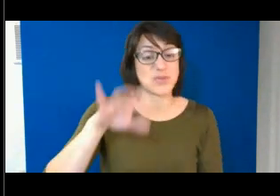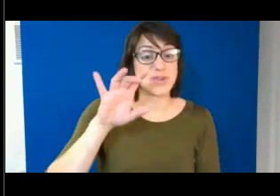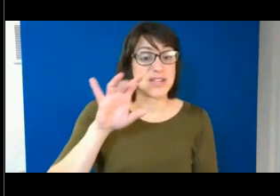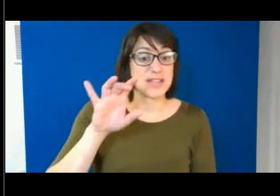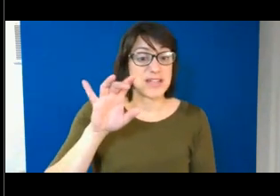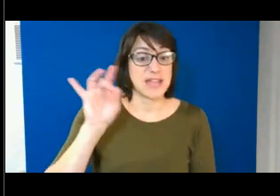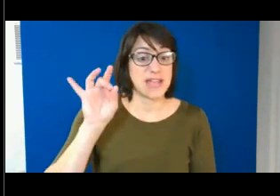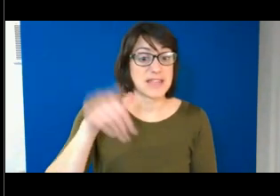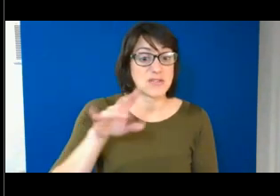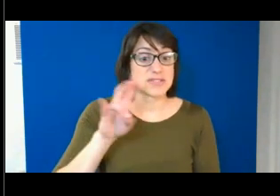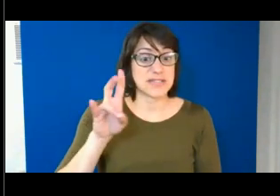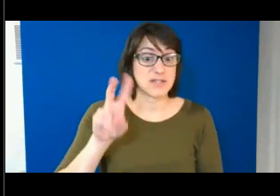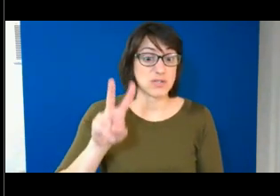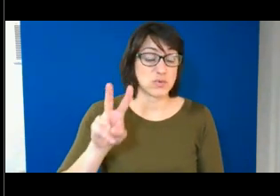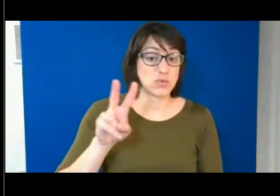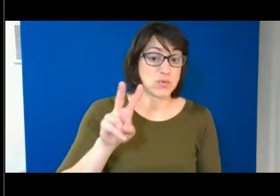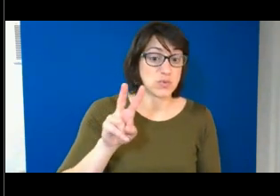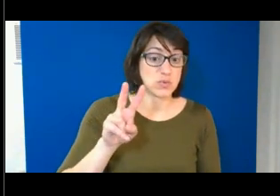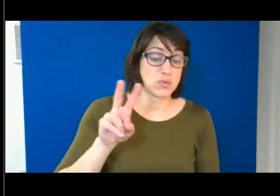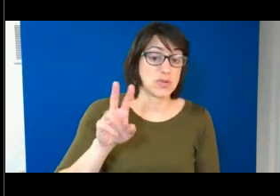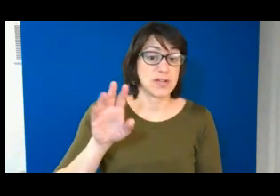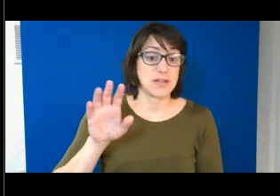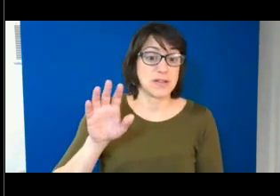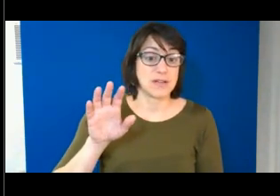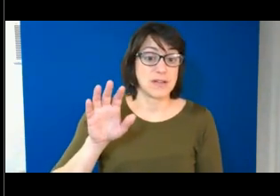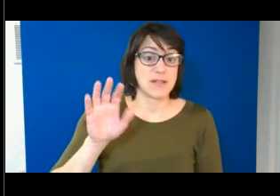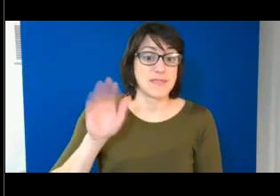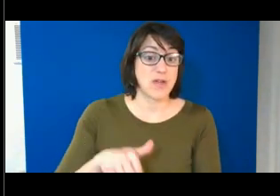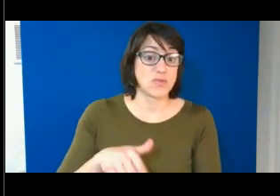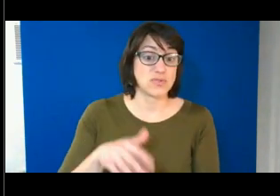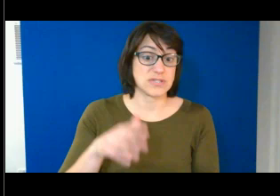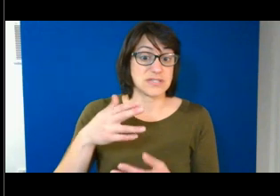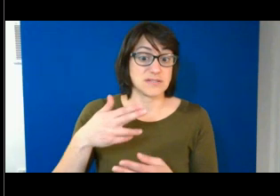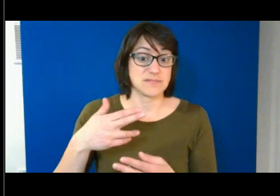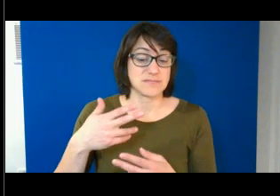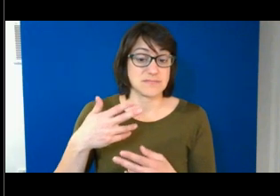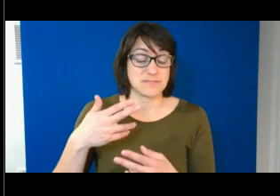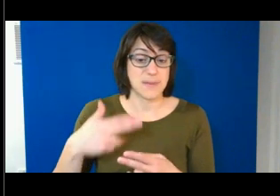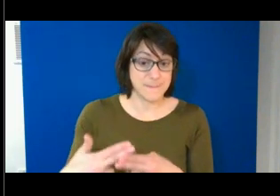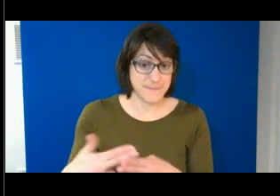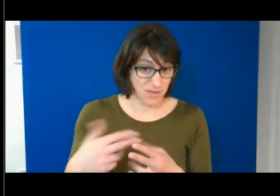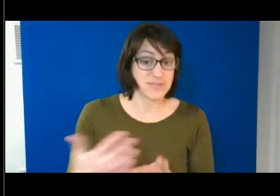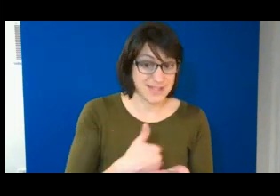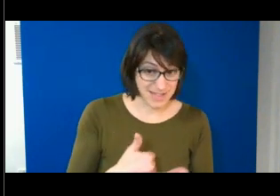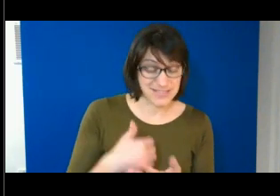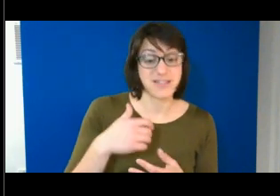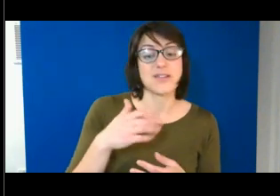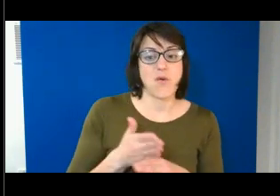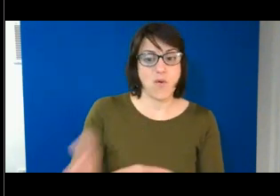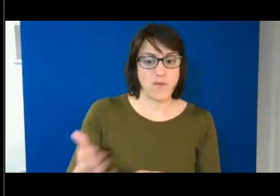acres. With this being able to collect over 800,000 pounds of plastic.